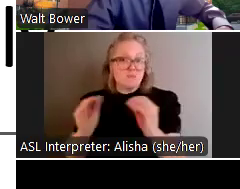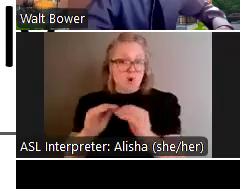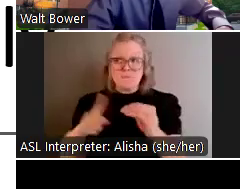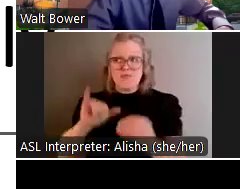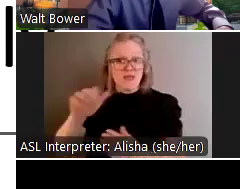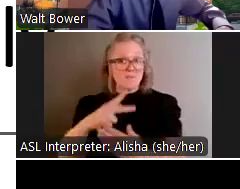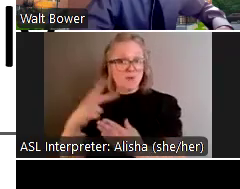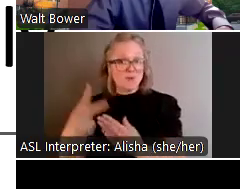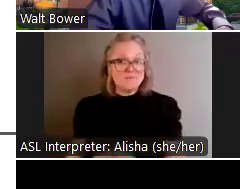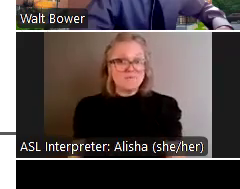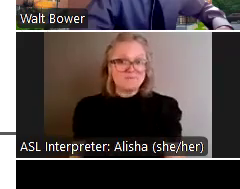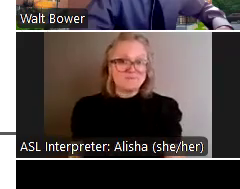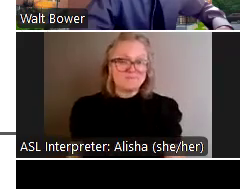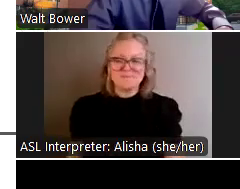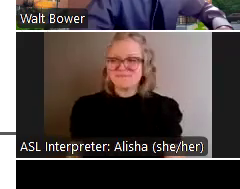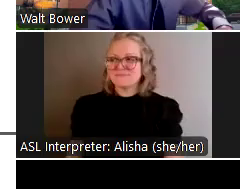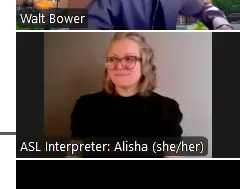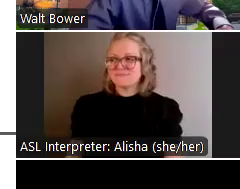program.